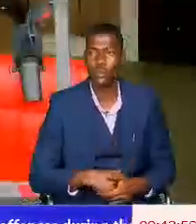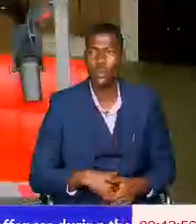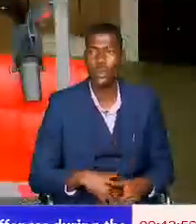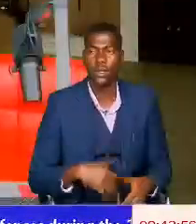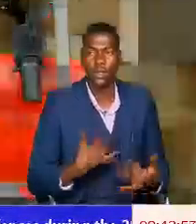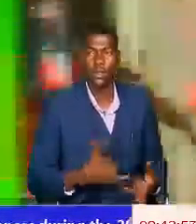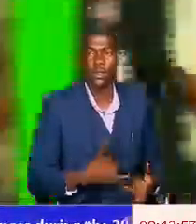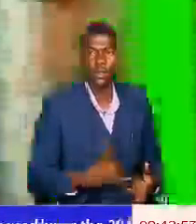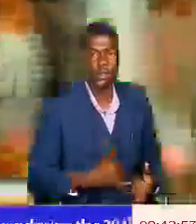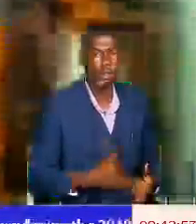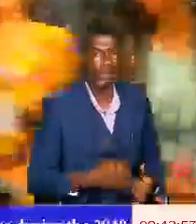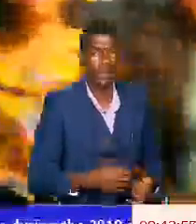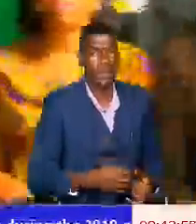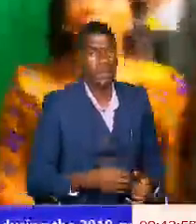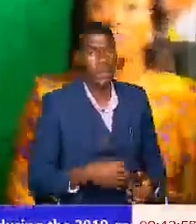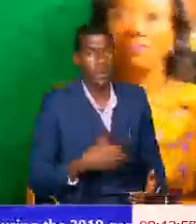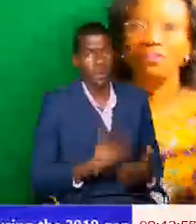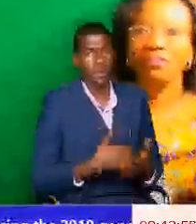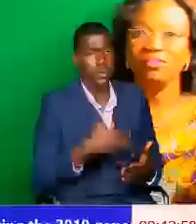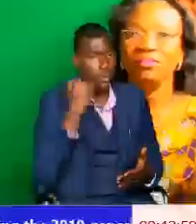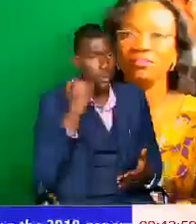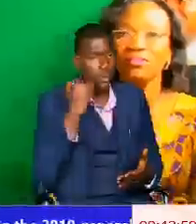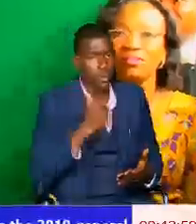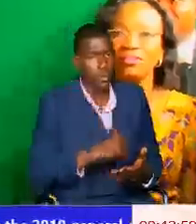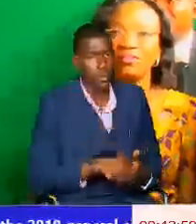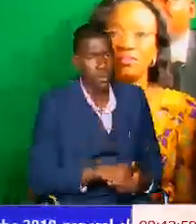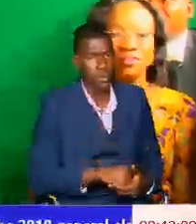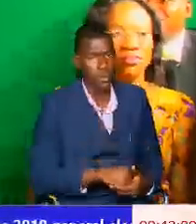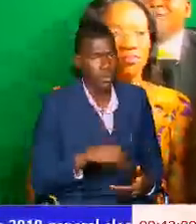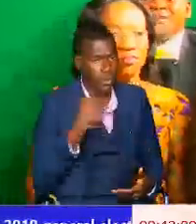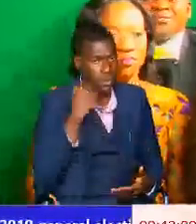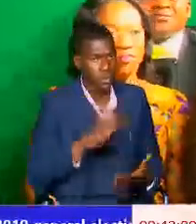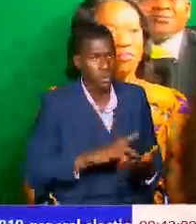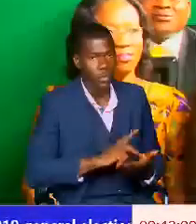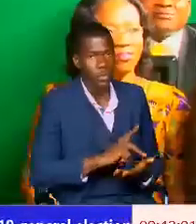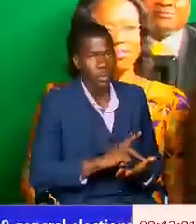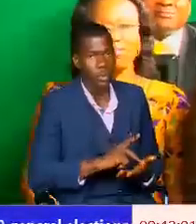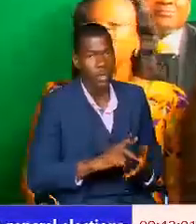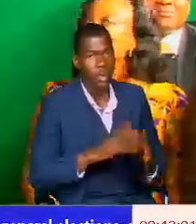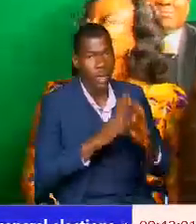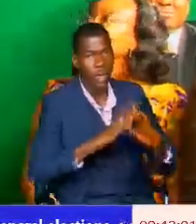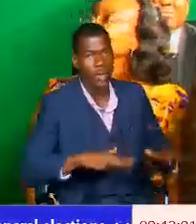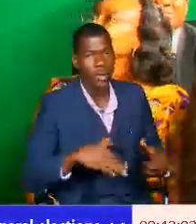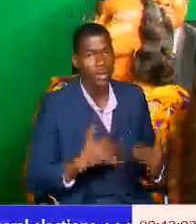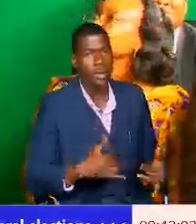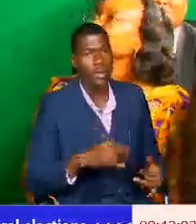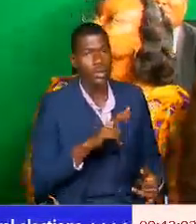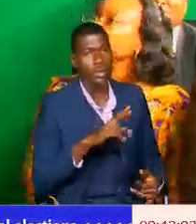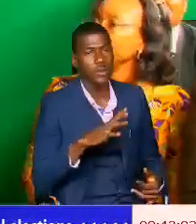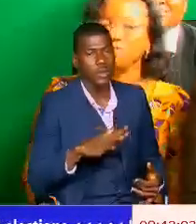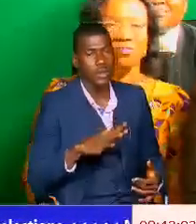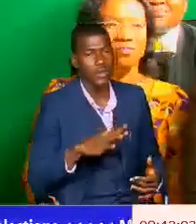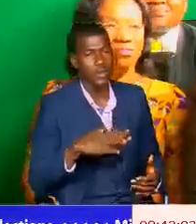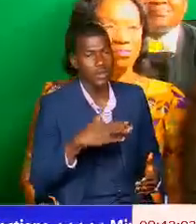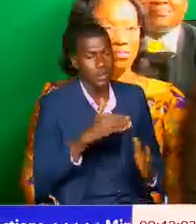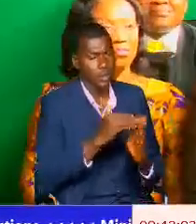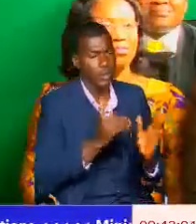The value of the house today, ordinary president, is 25 million. That is what we are selling today.